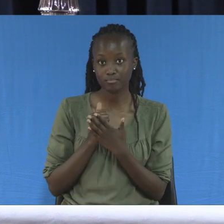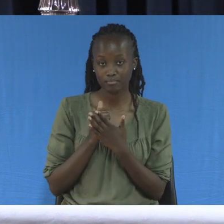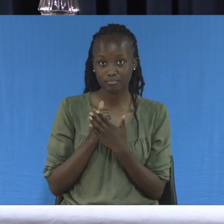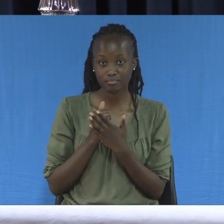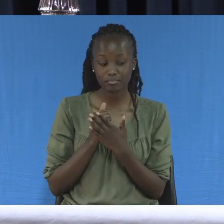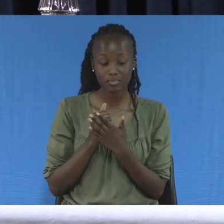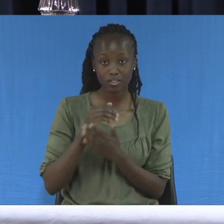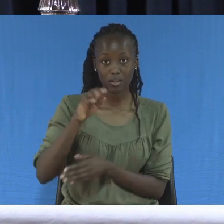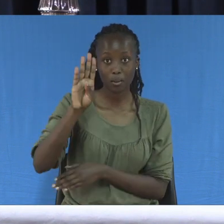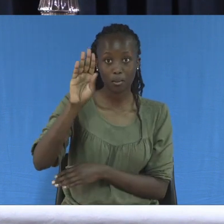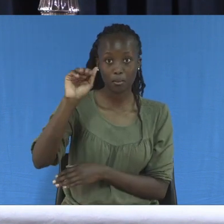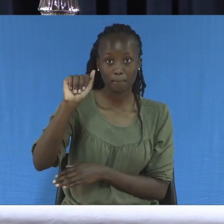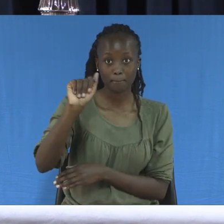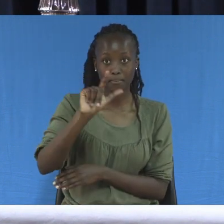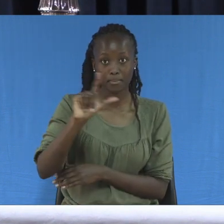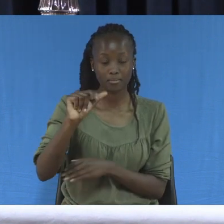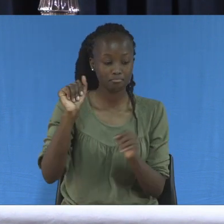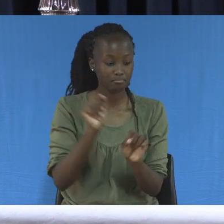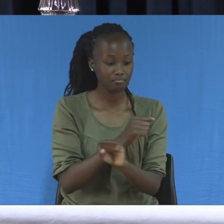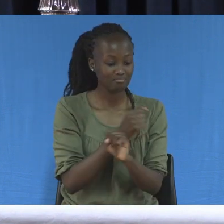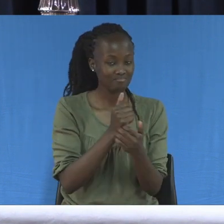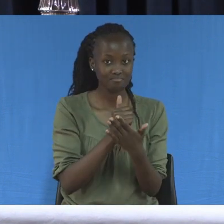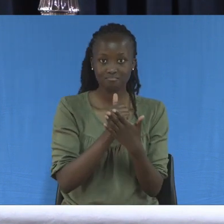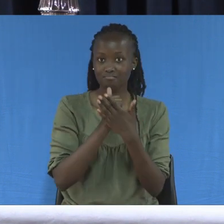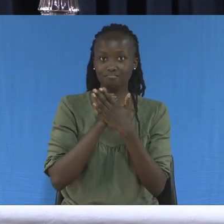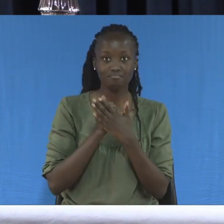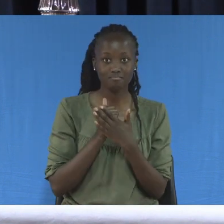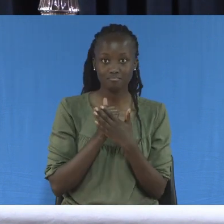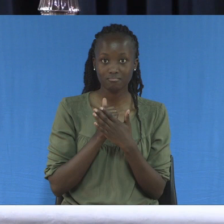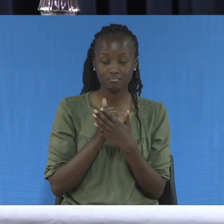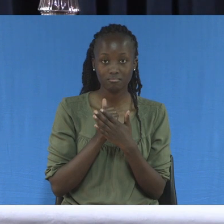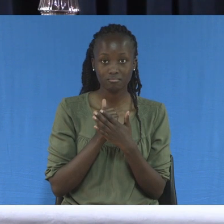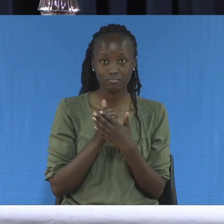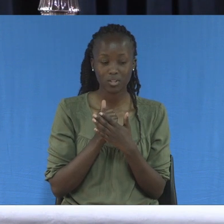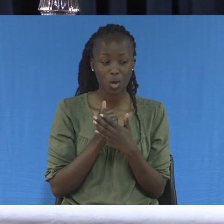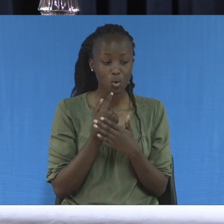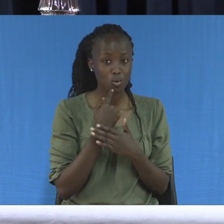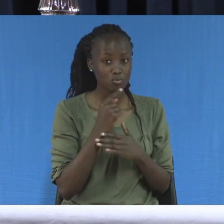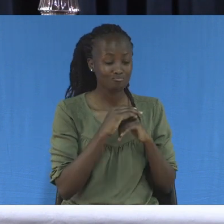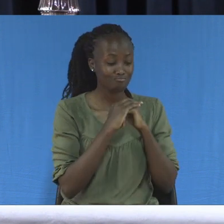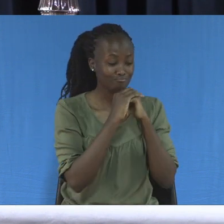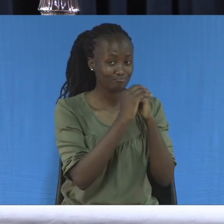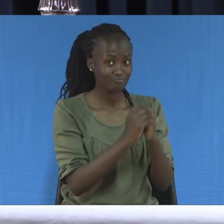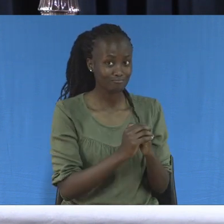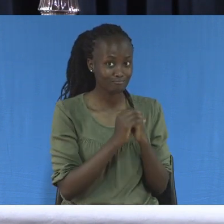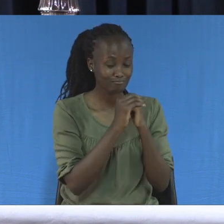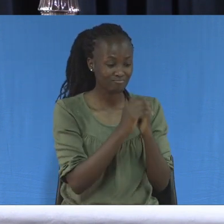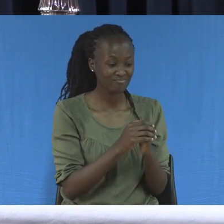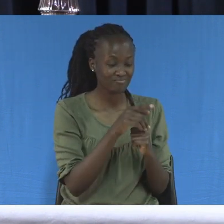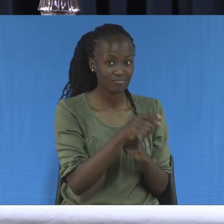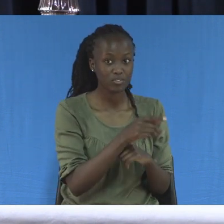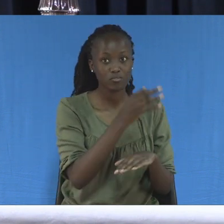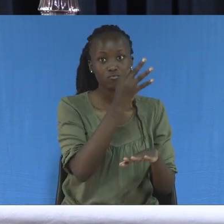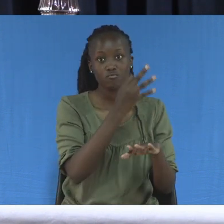Baal could not help them in any way. They were paying allegiance to a